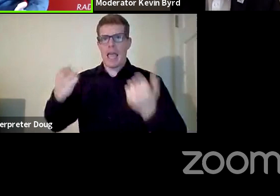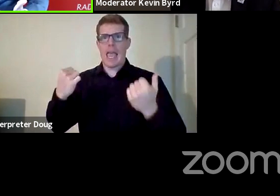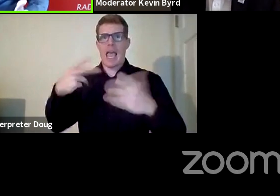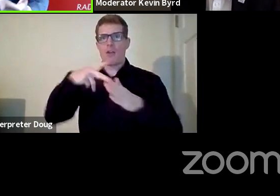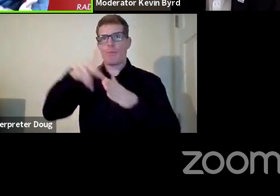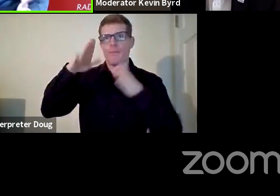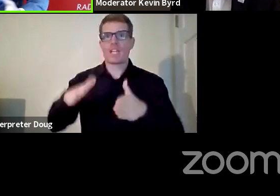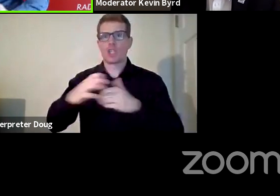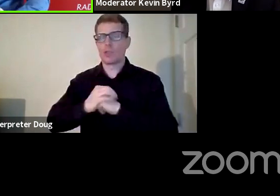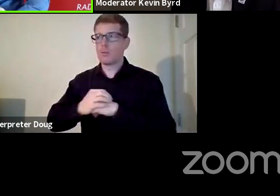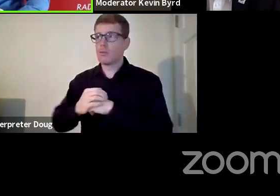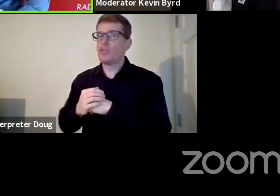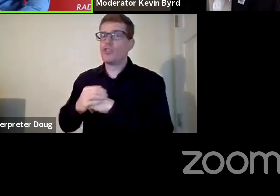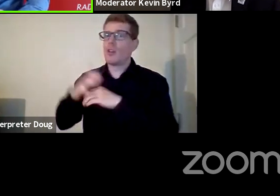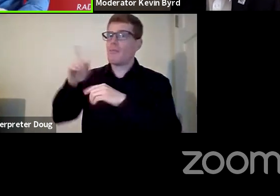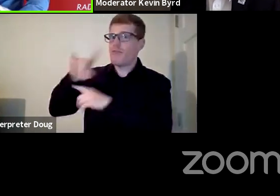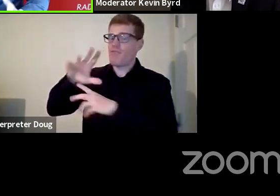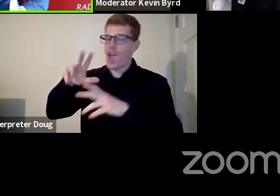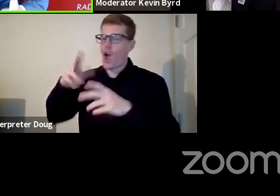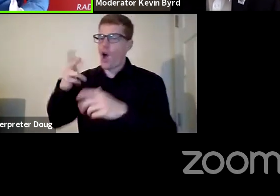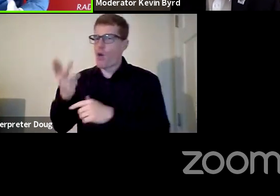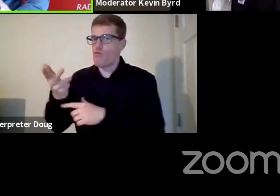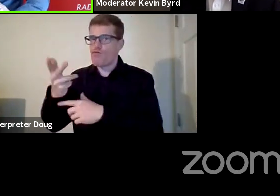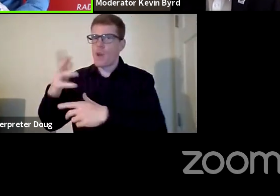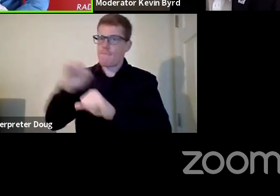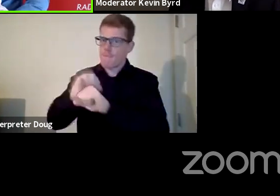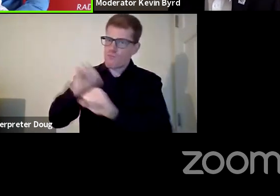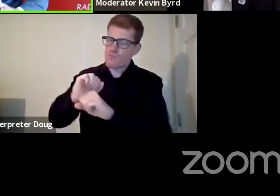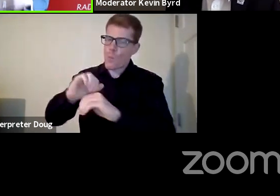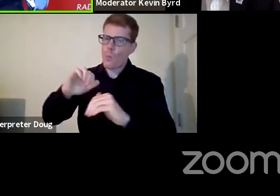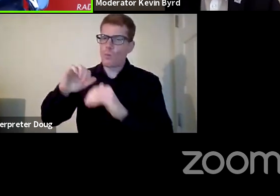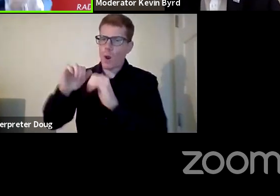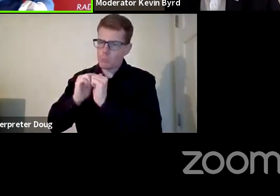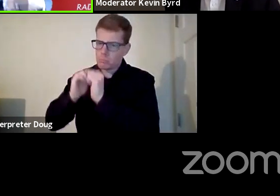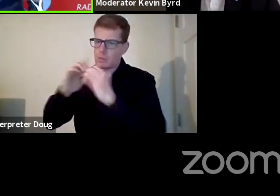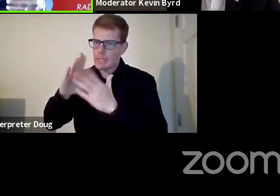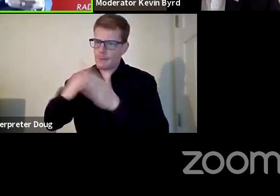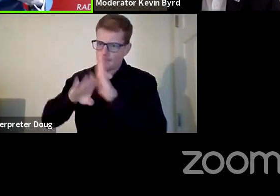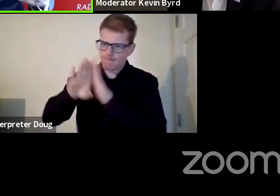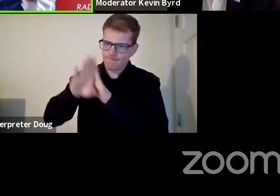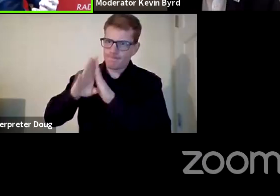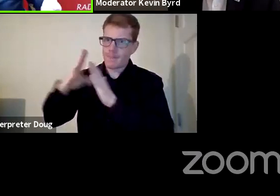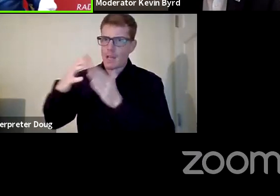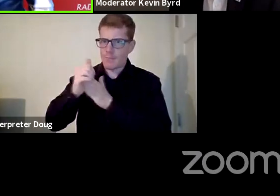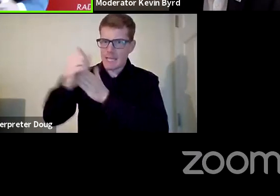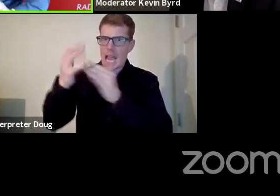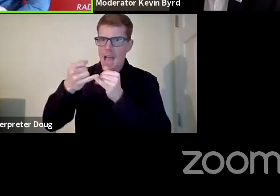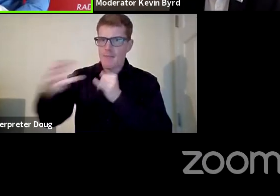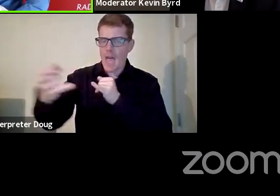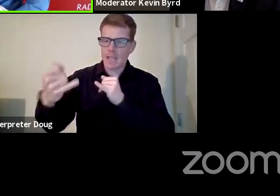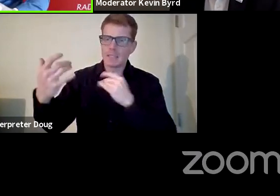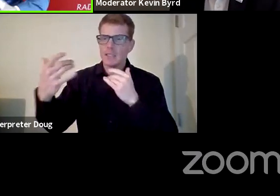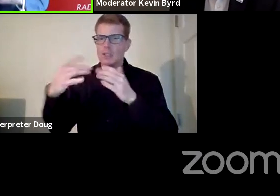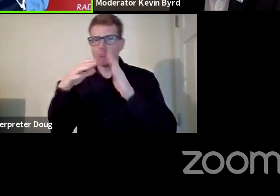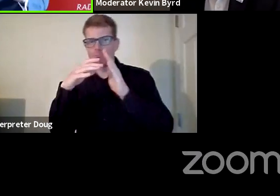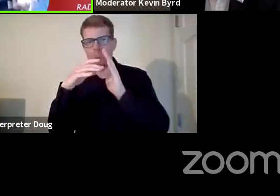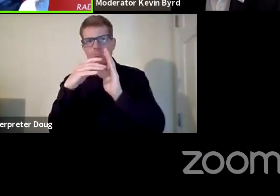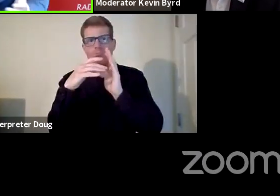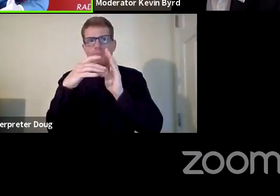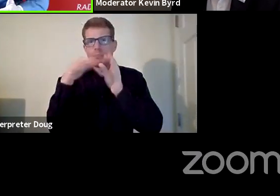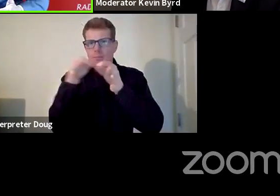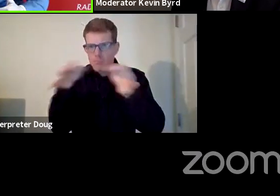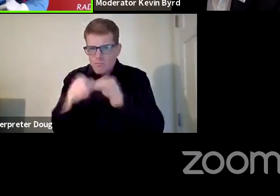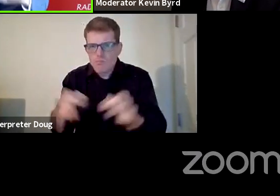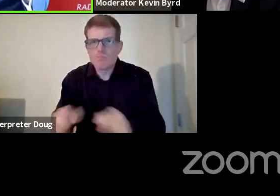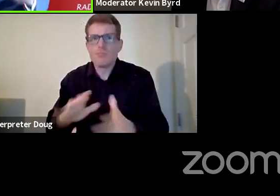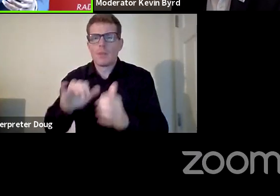to consider in terms of reopening and providing that information. We were already developing our own plans, and to be able to